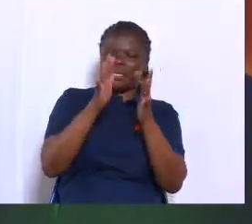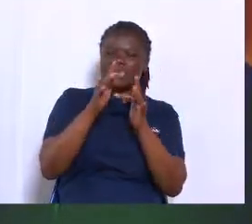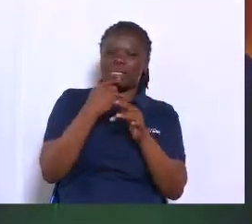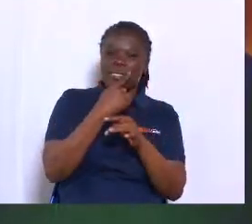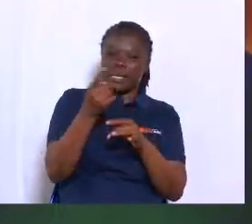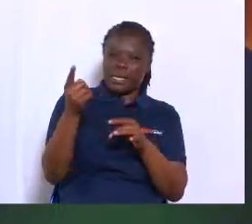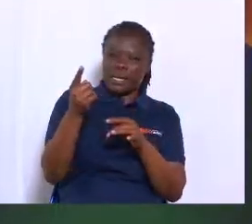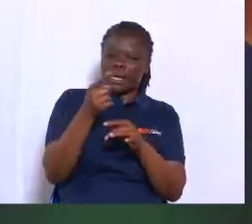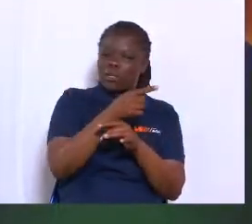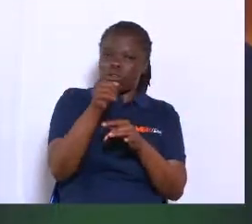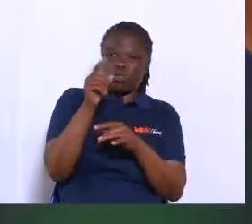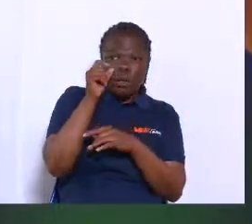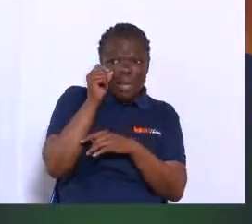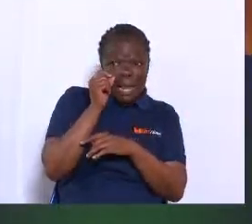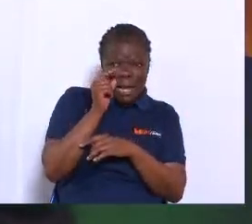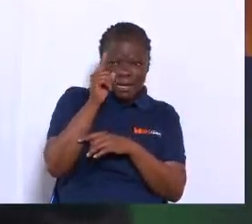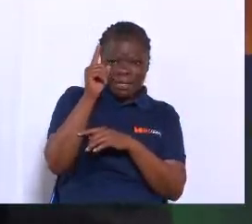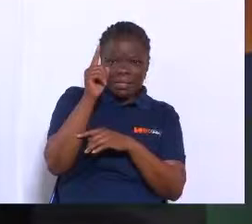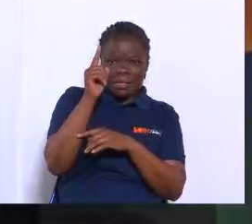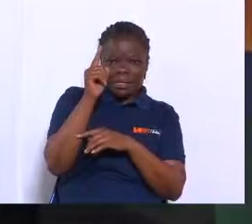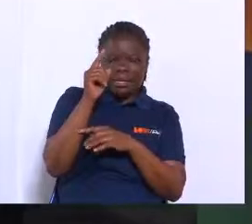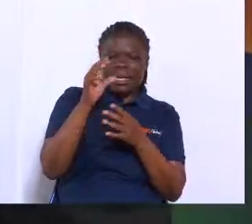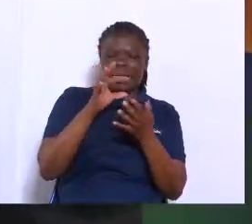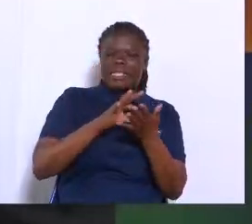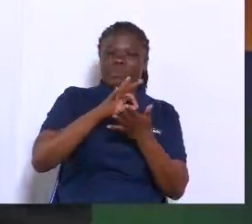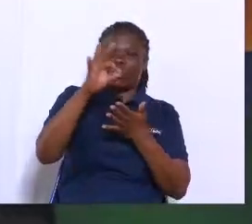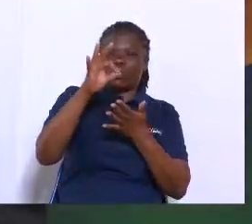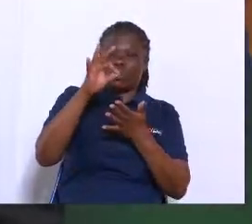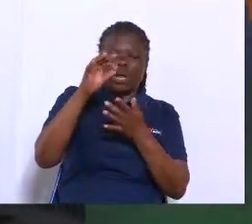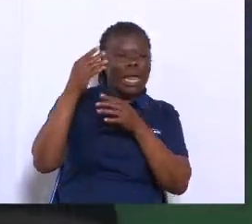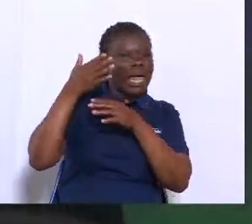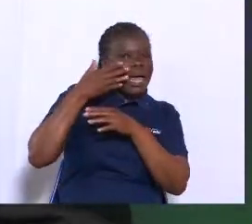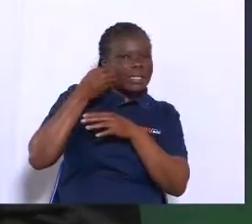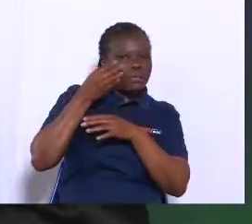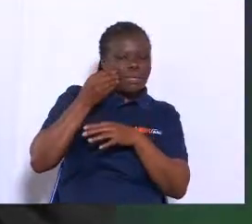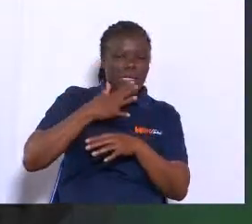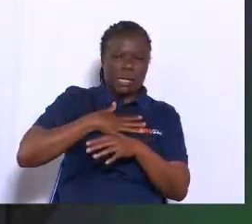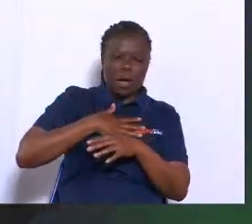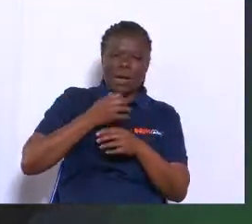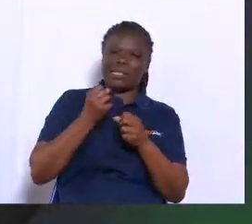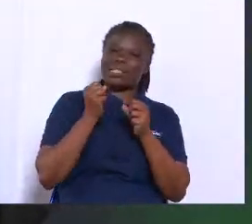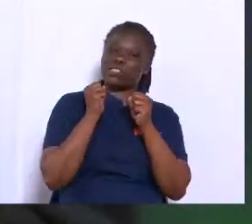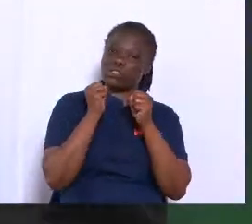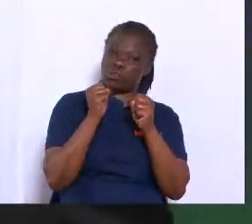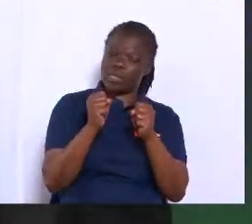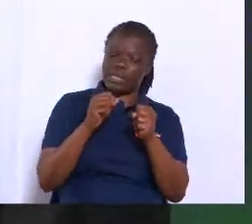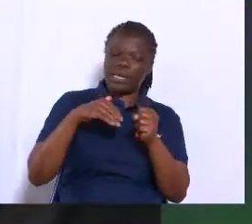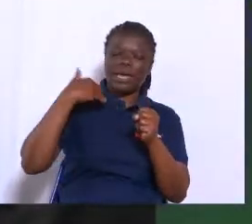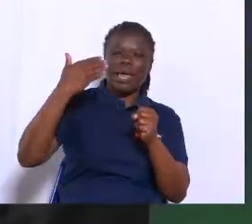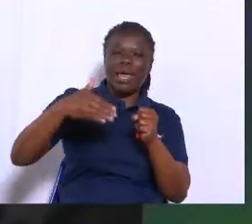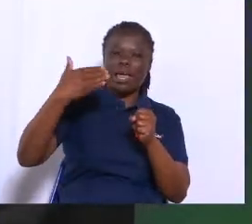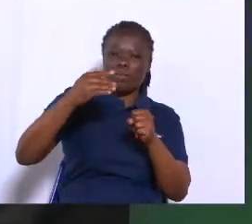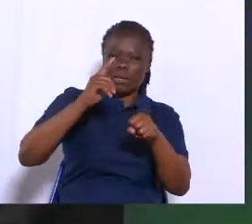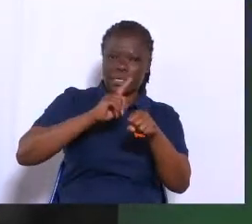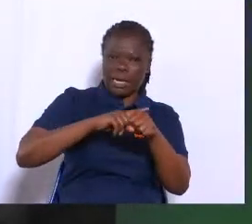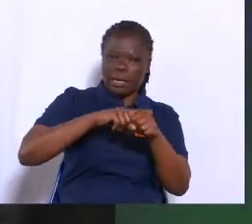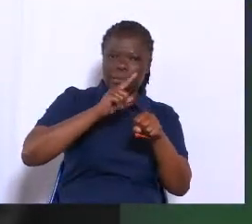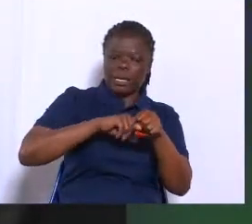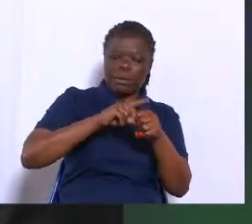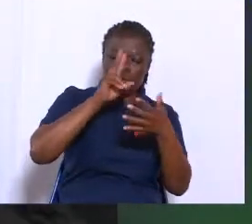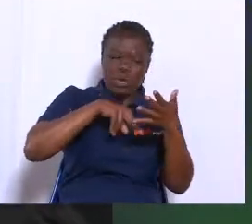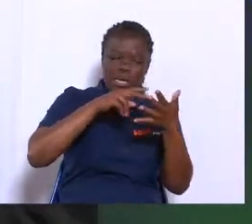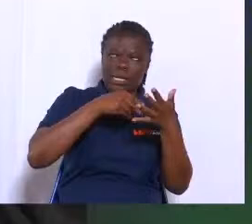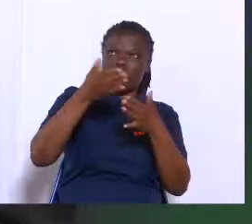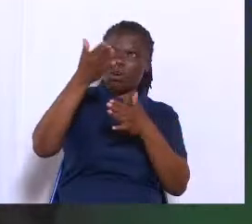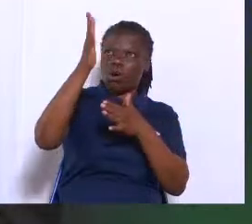be alert. Our spiritual experience is strengthened every day as we read God's word.